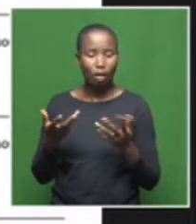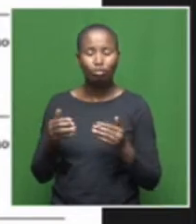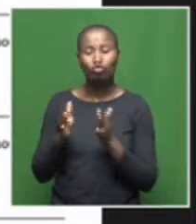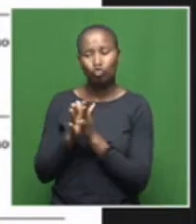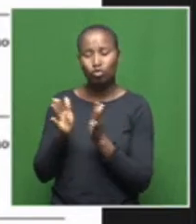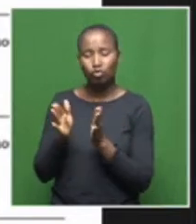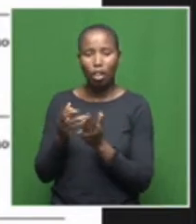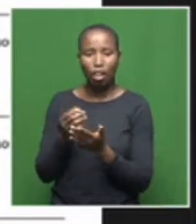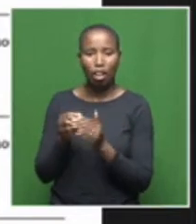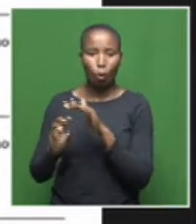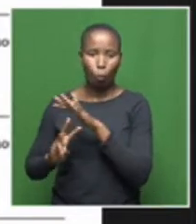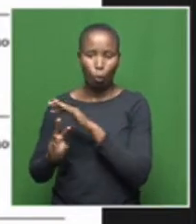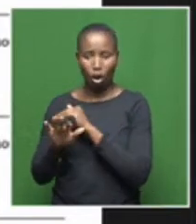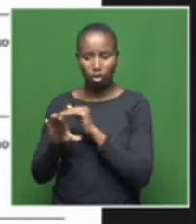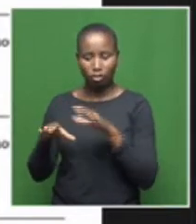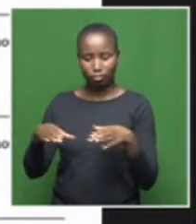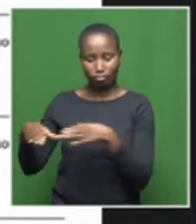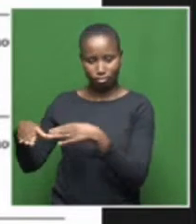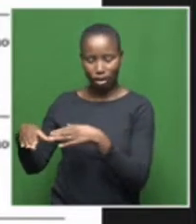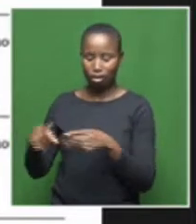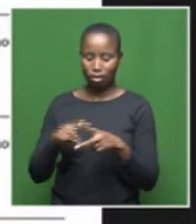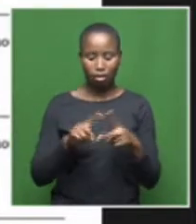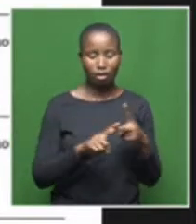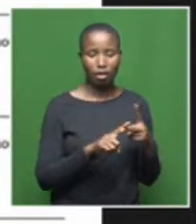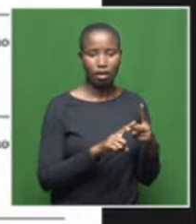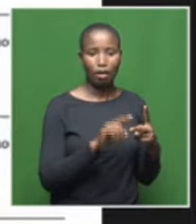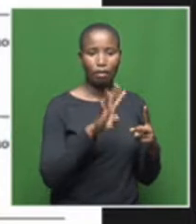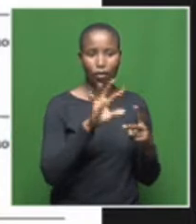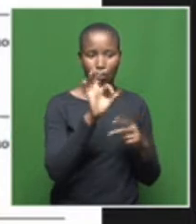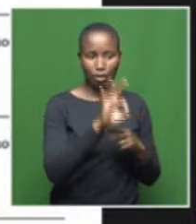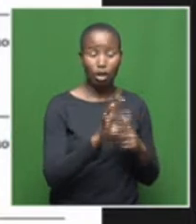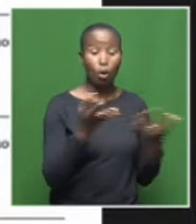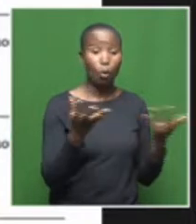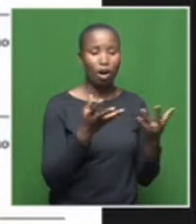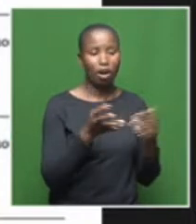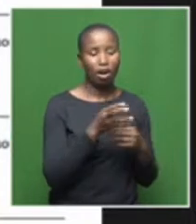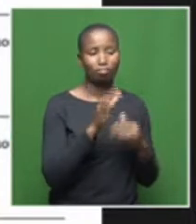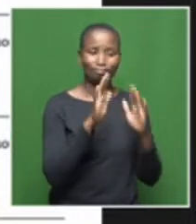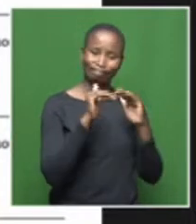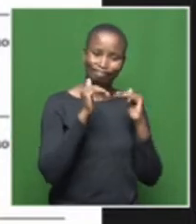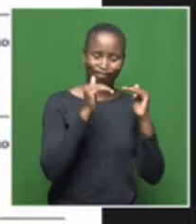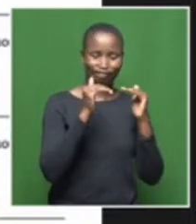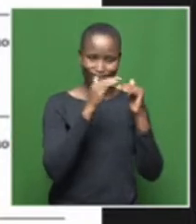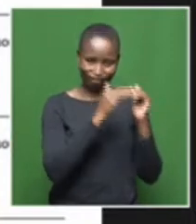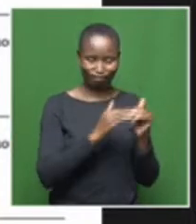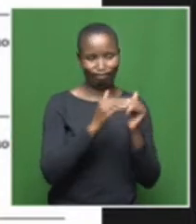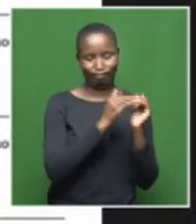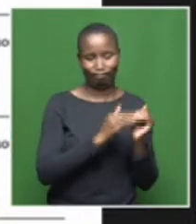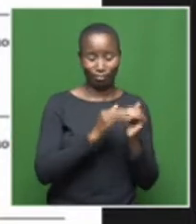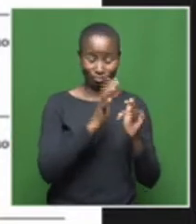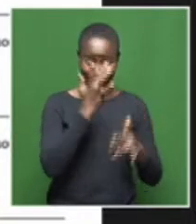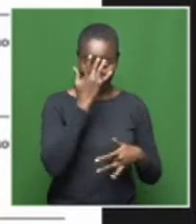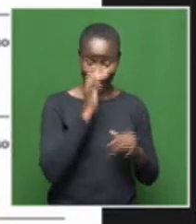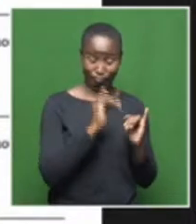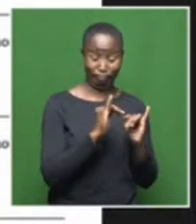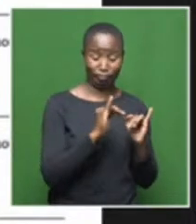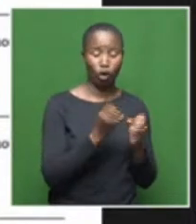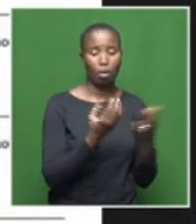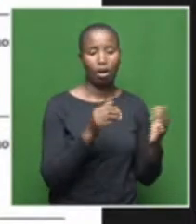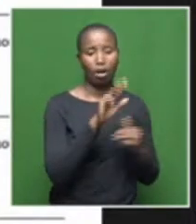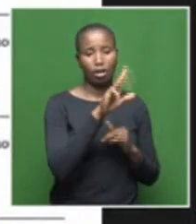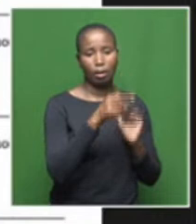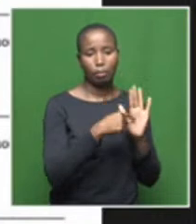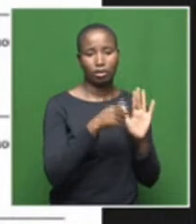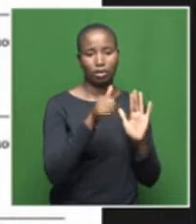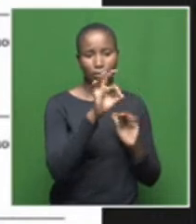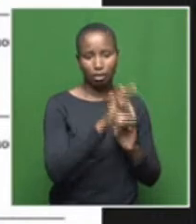while 7.4% are in high care, and just under 10%, 9.6%